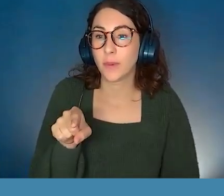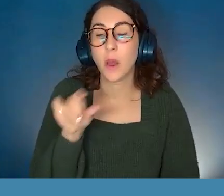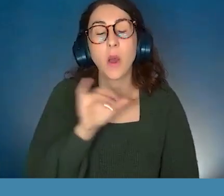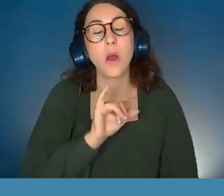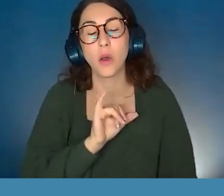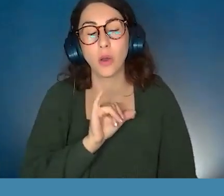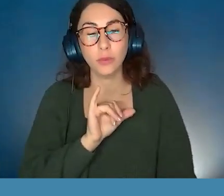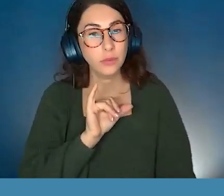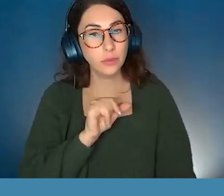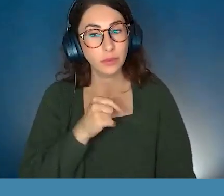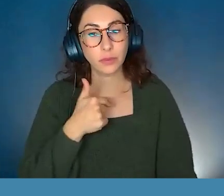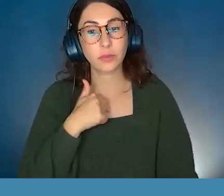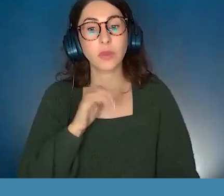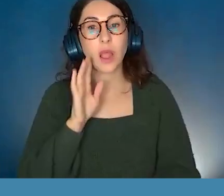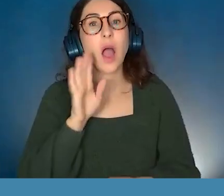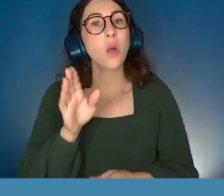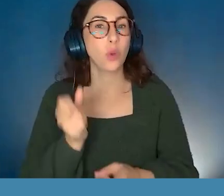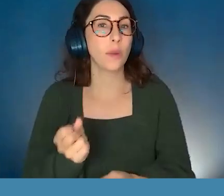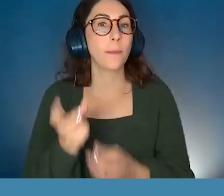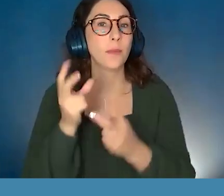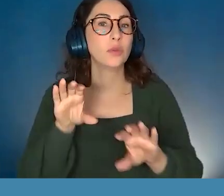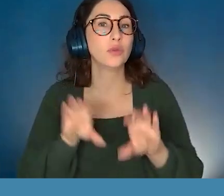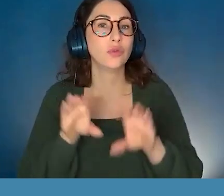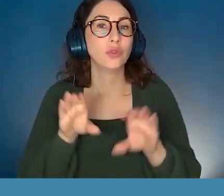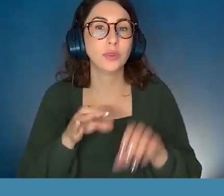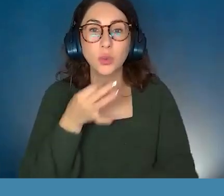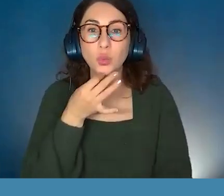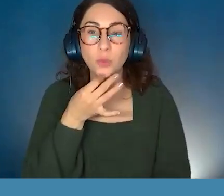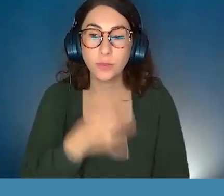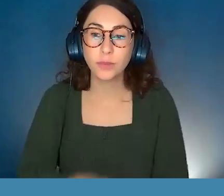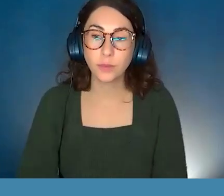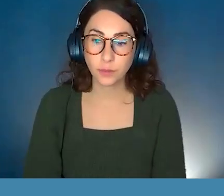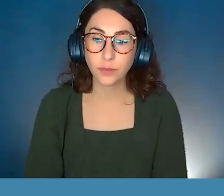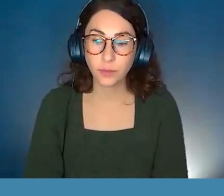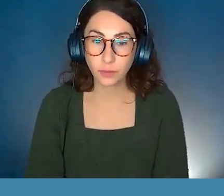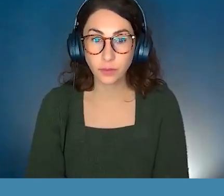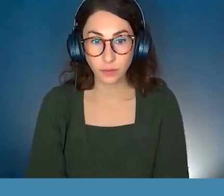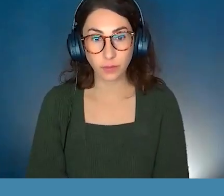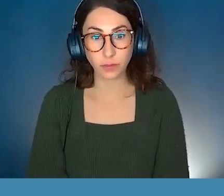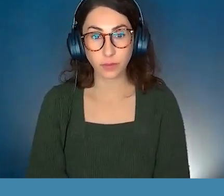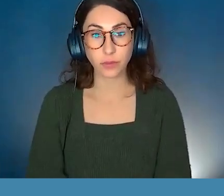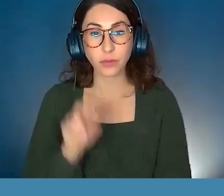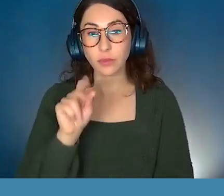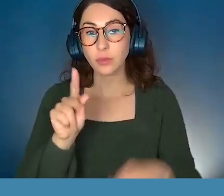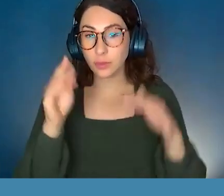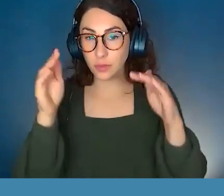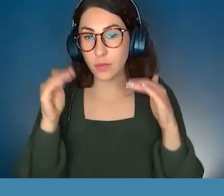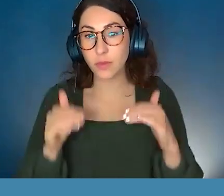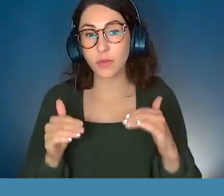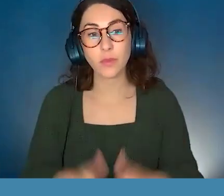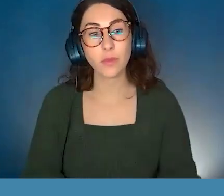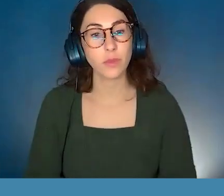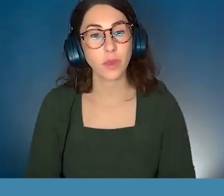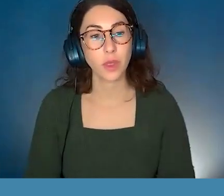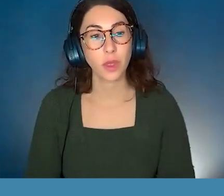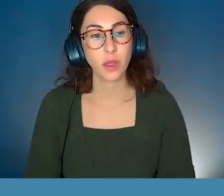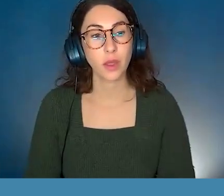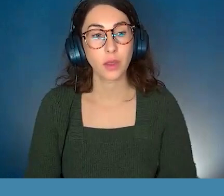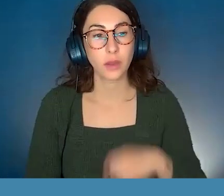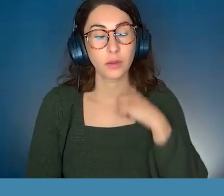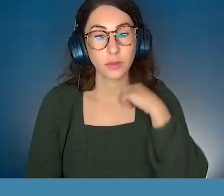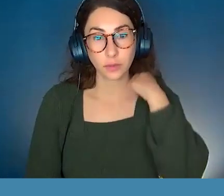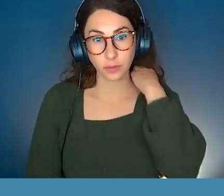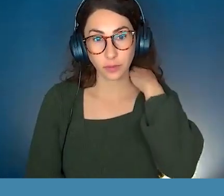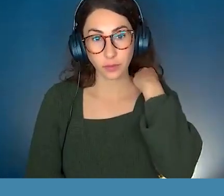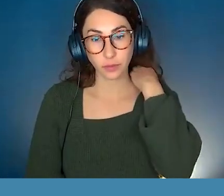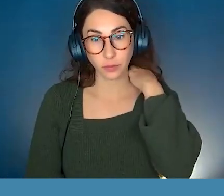Okay, I'll put it in the chat in just a moment then. Okay, let's move on to the next question, and while you're answering it, I'll get